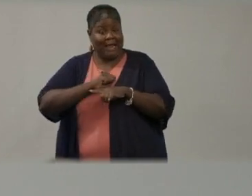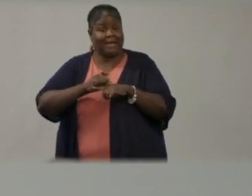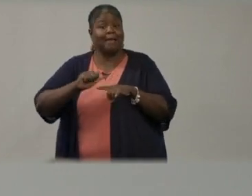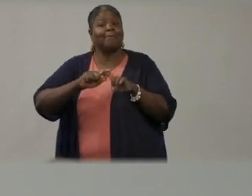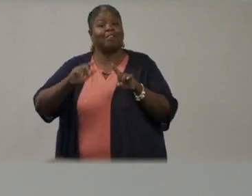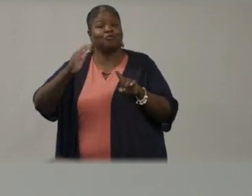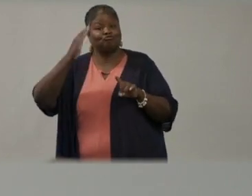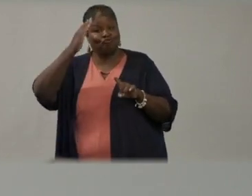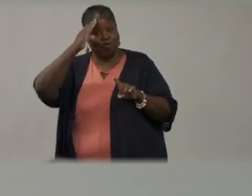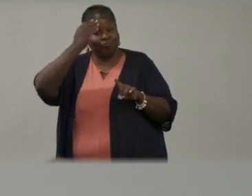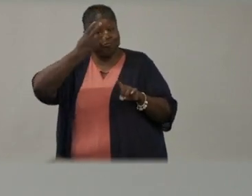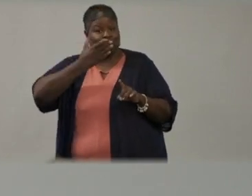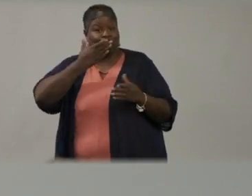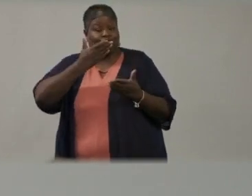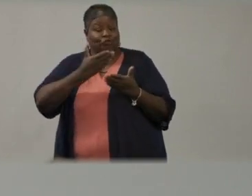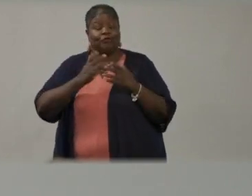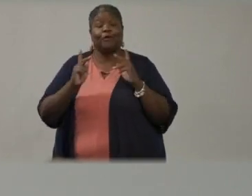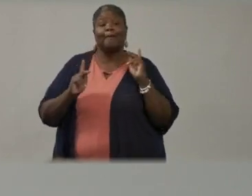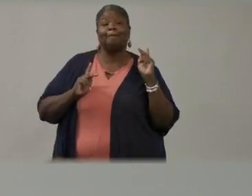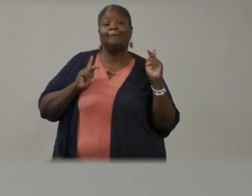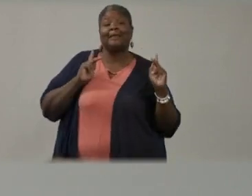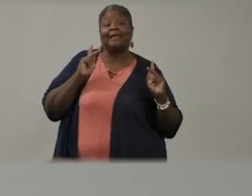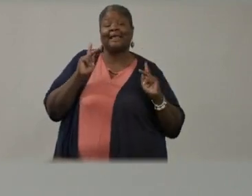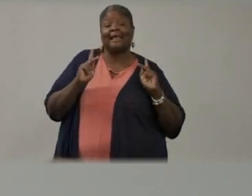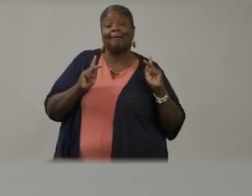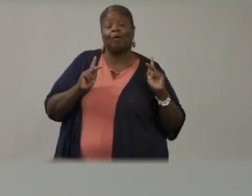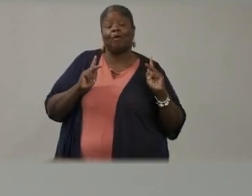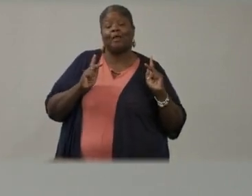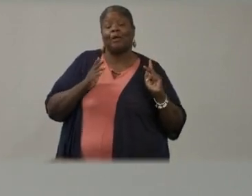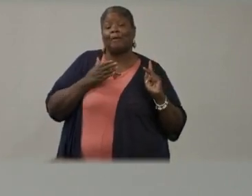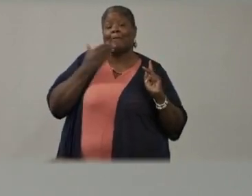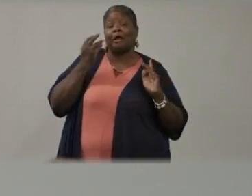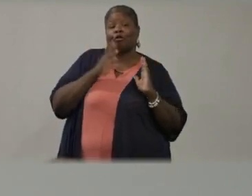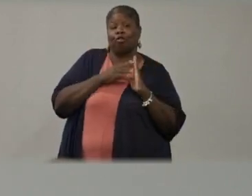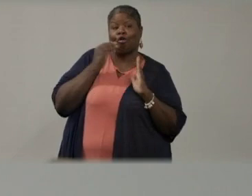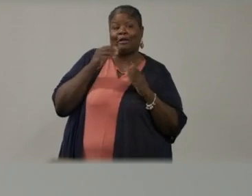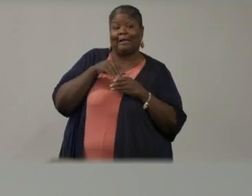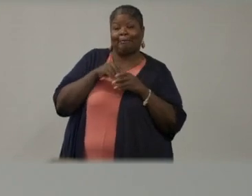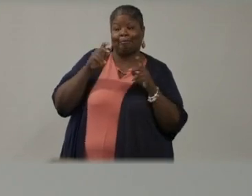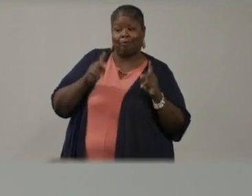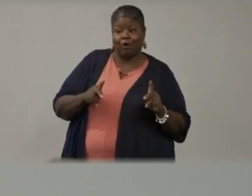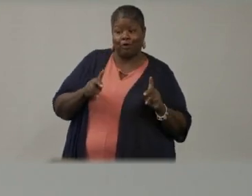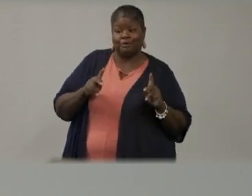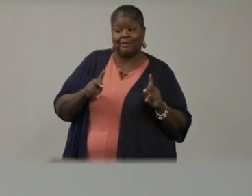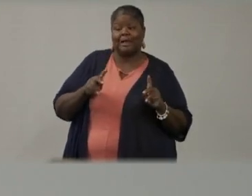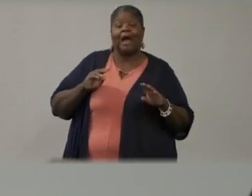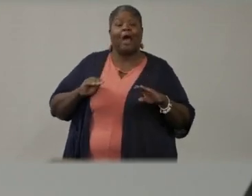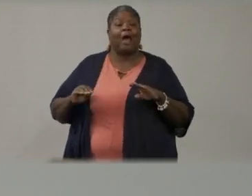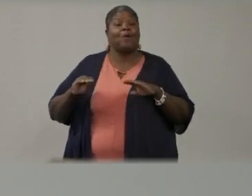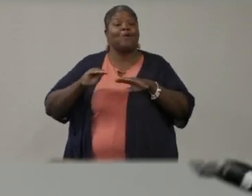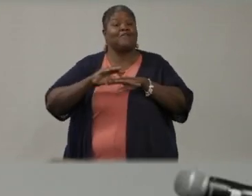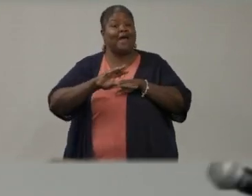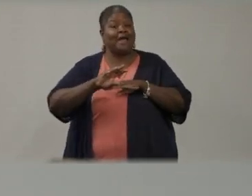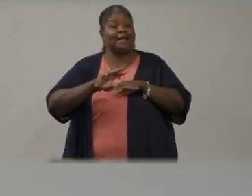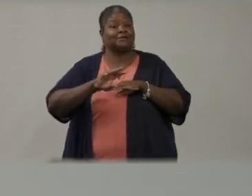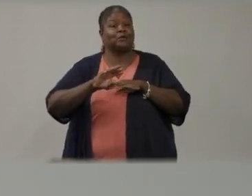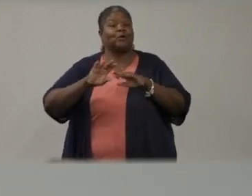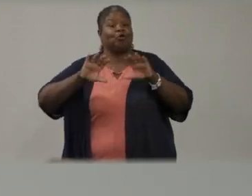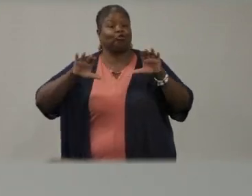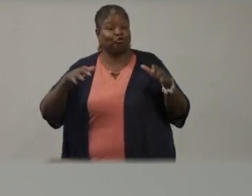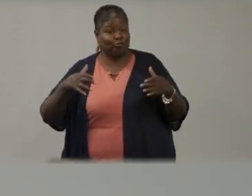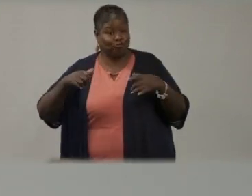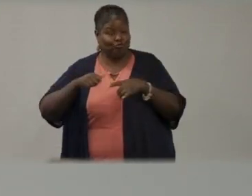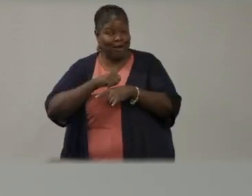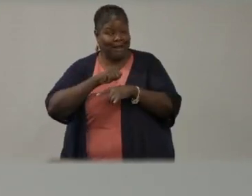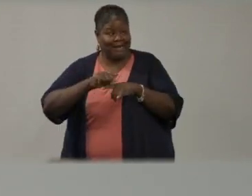knowledge. For people that are better learned in visuals and in person, I would just advise that you go through those trainings as a group rather